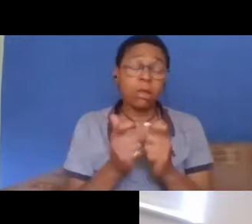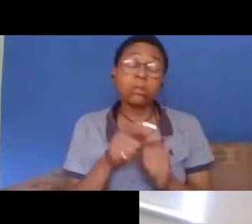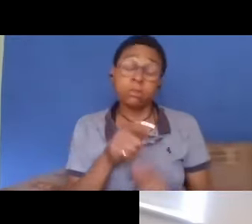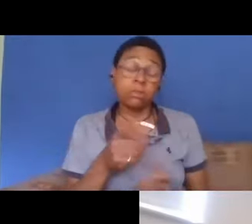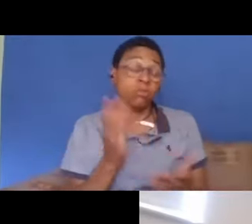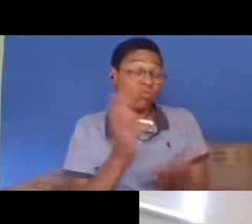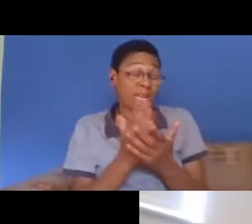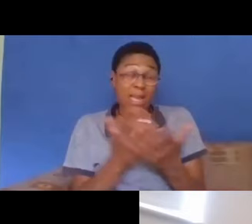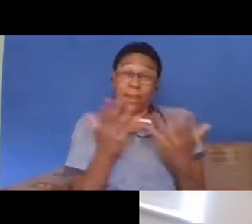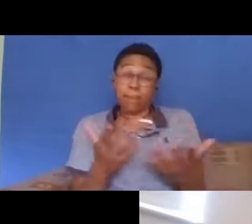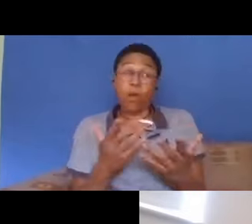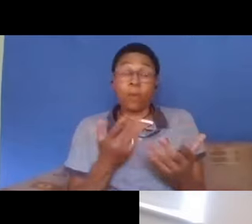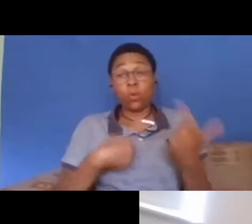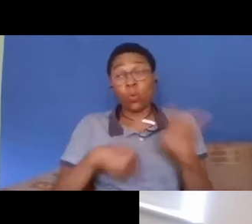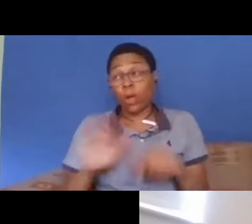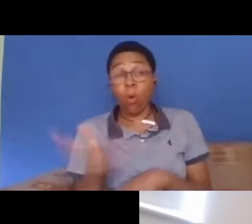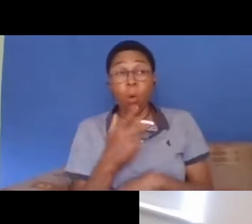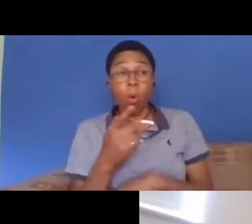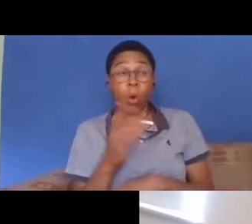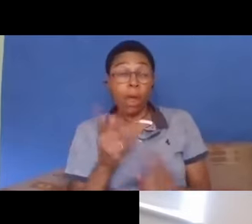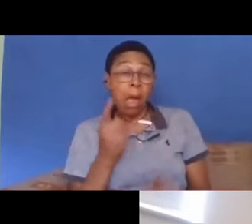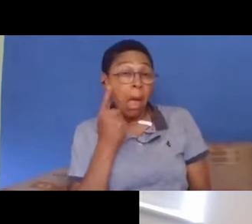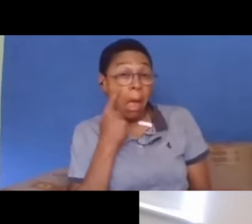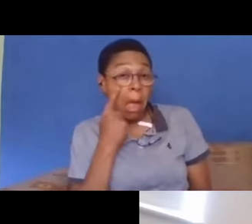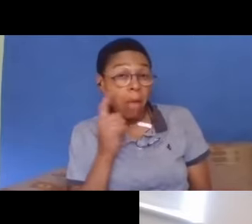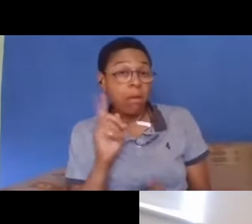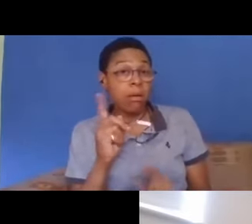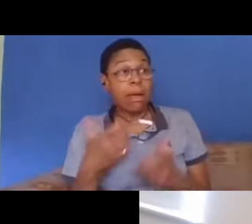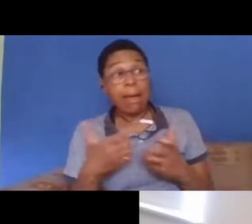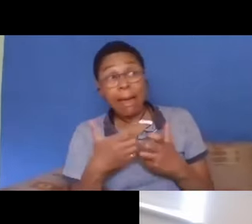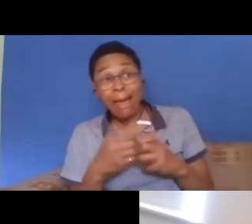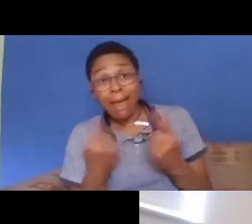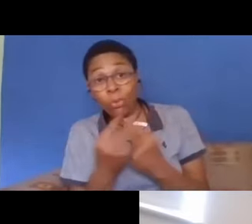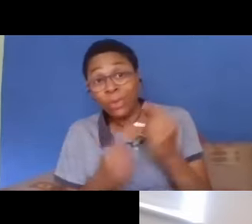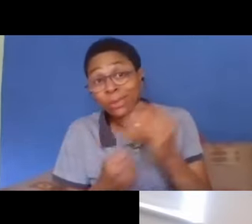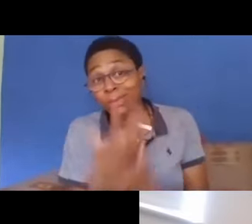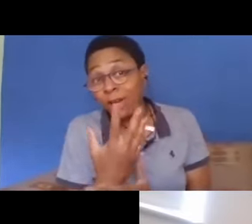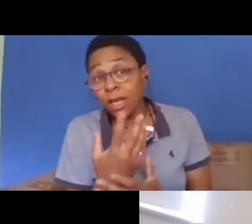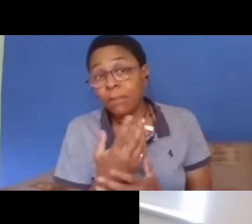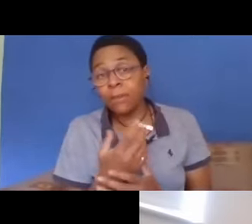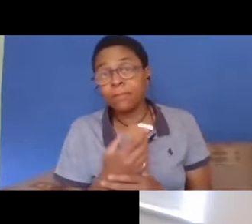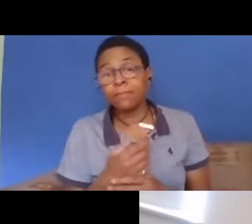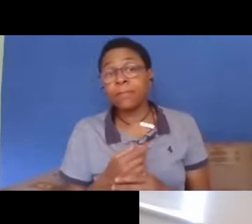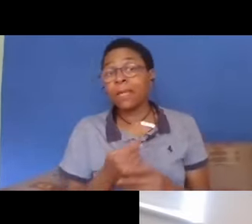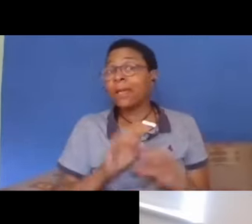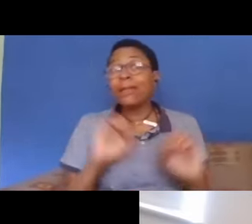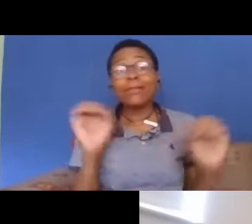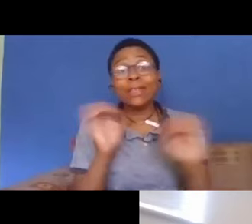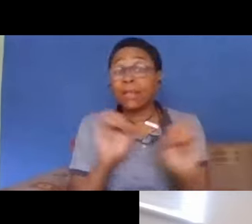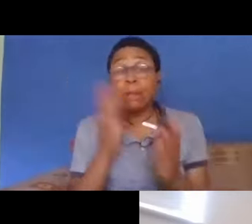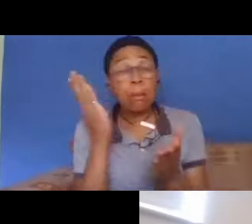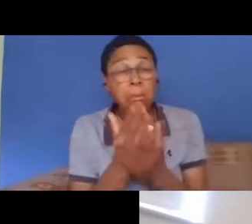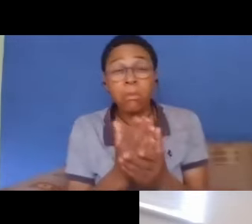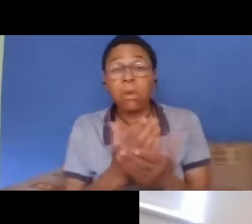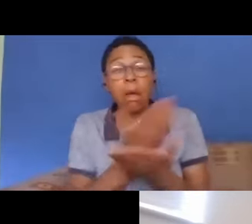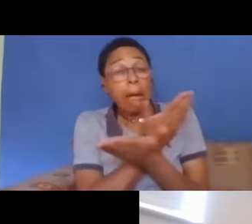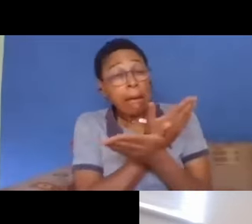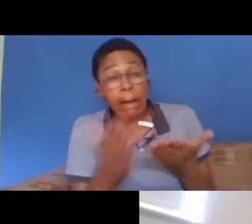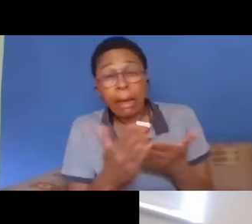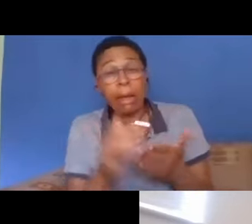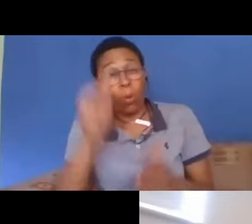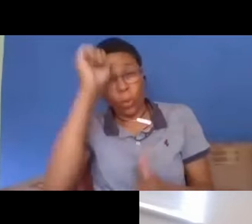moment, it's suck it and see, rather than having actually anything guarantee this is going to work for them.